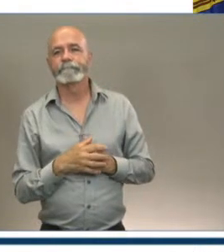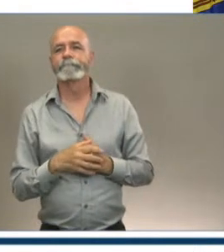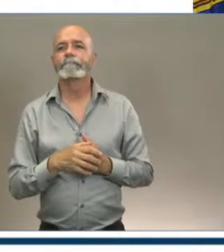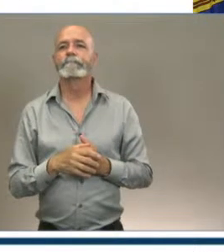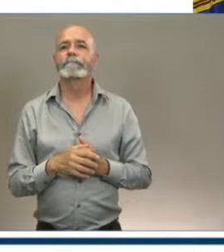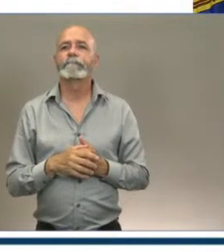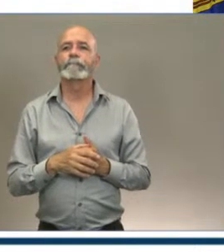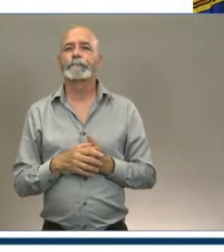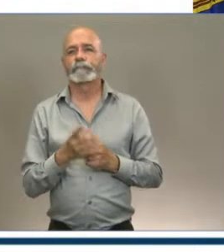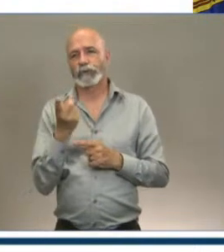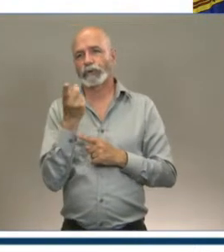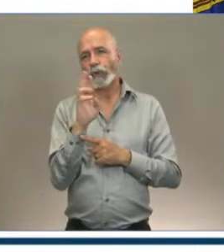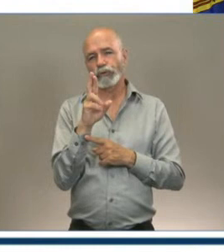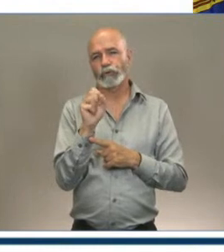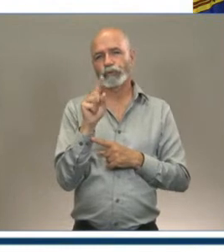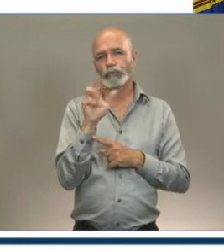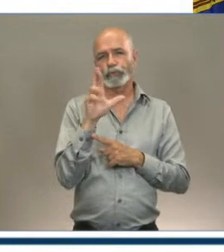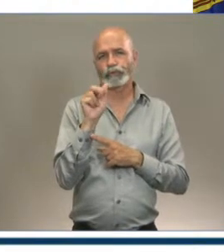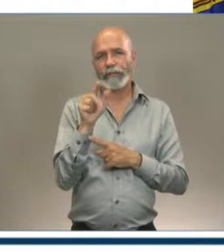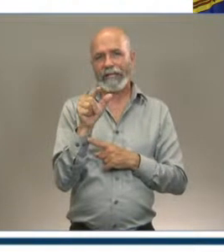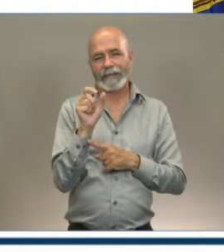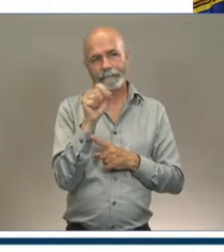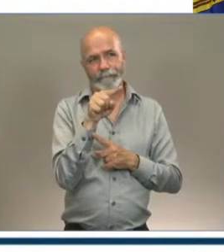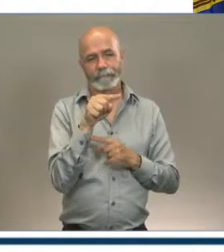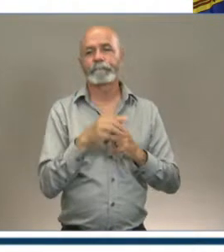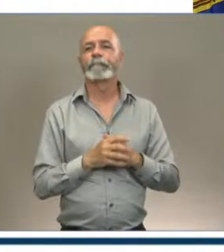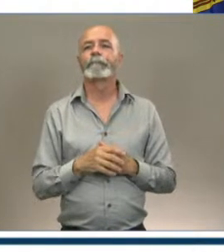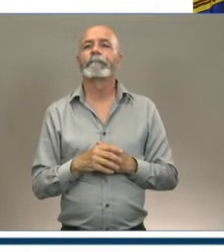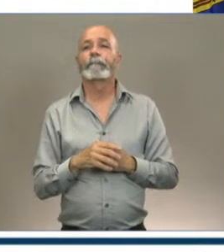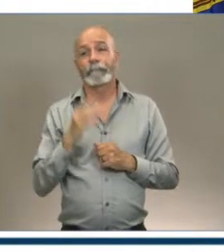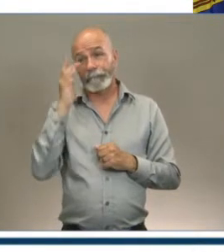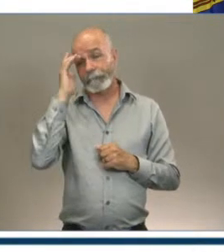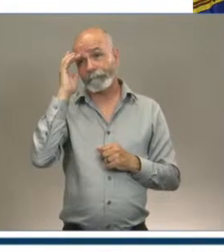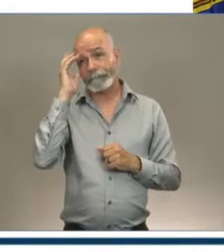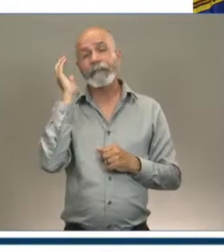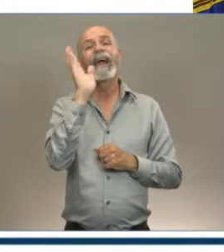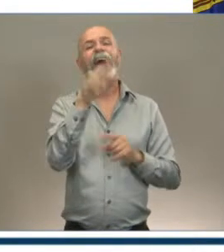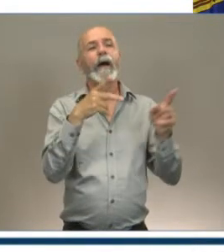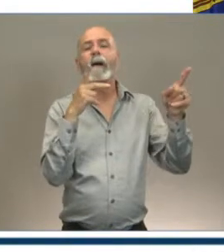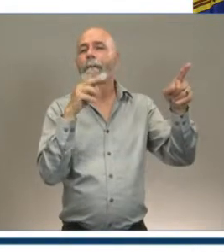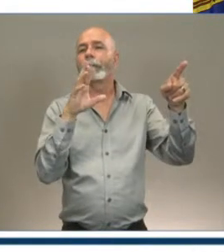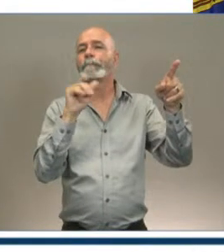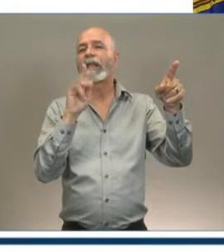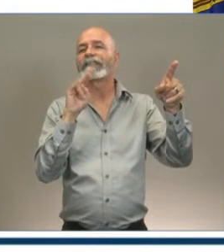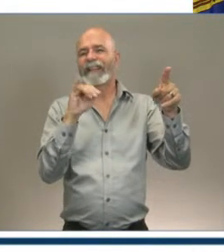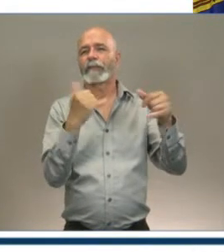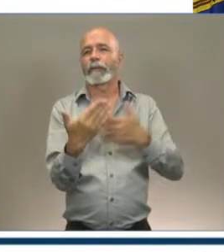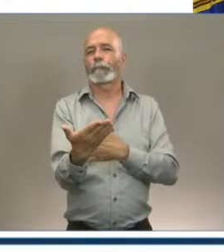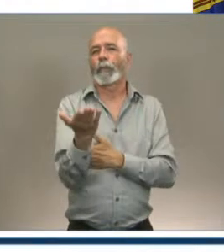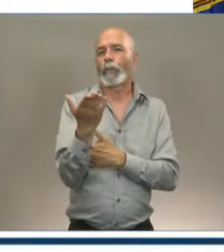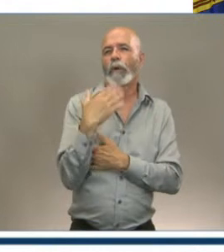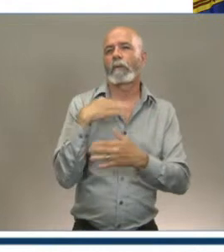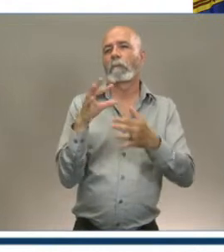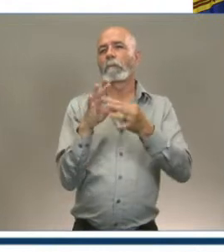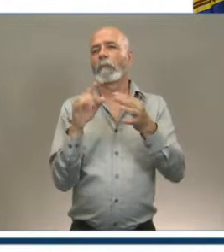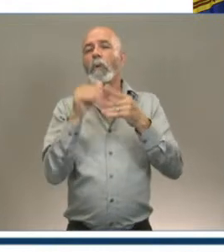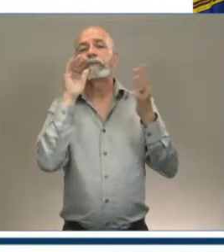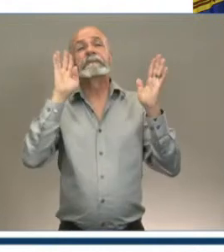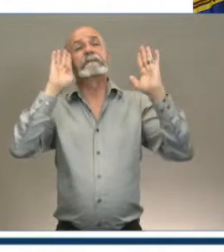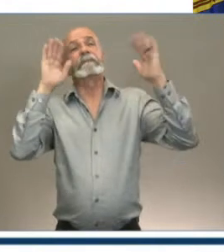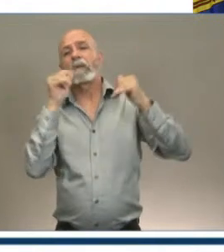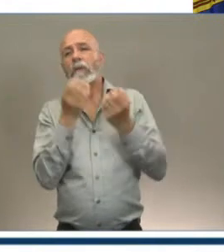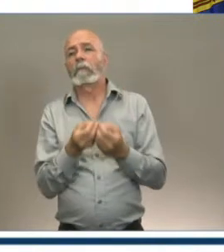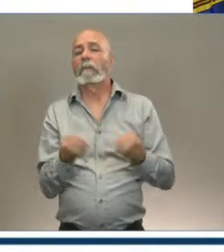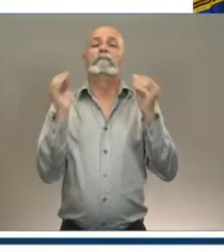Dr. Strang. Premier Rankin, this morning you noted on Twitter that we expect to vaccinate more than 2,000 people today. I'm wondering if